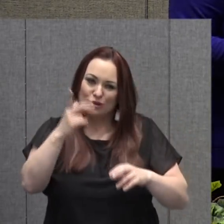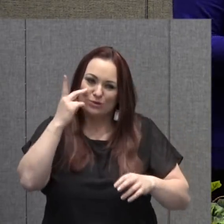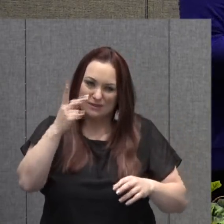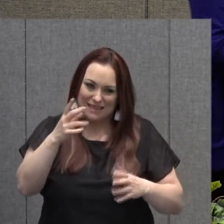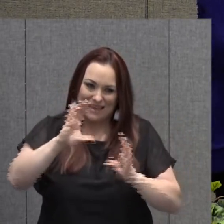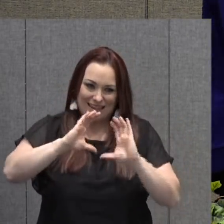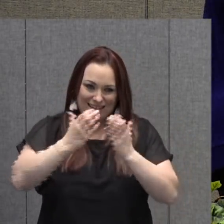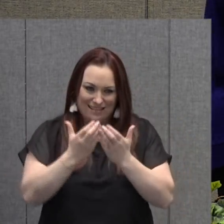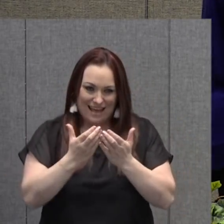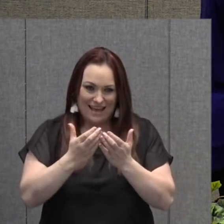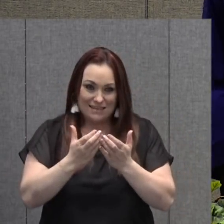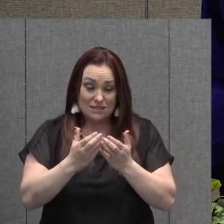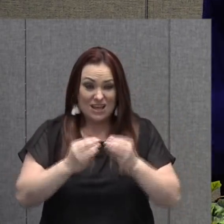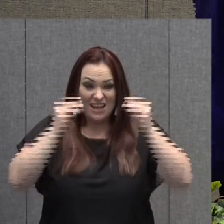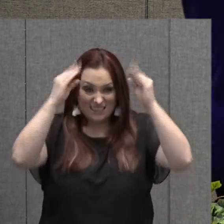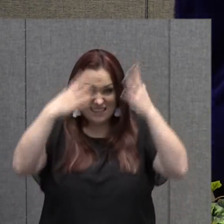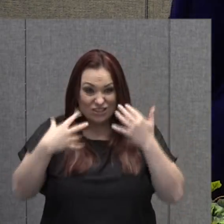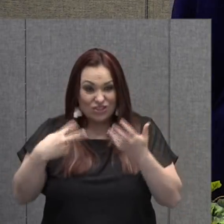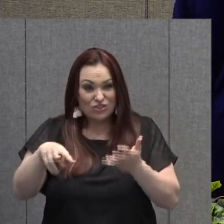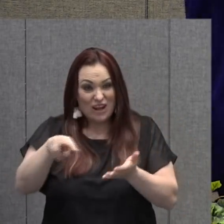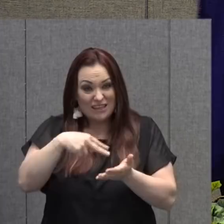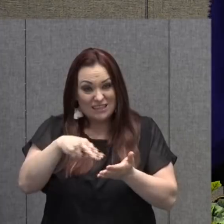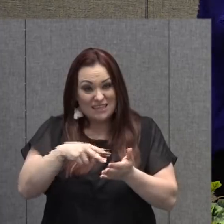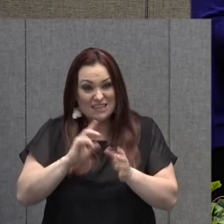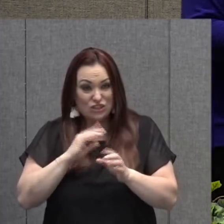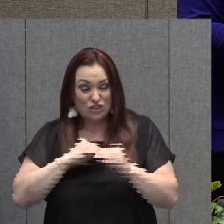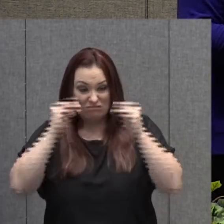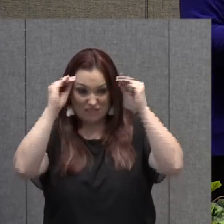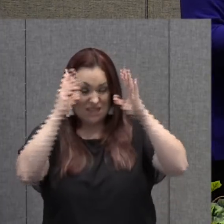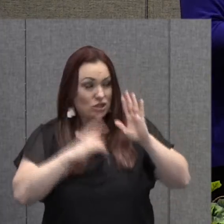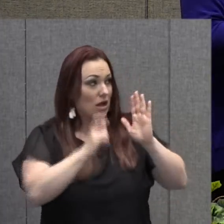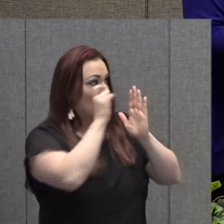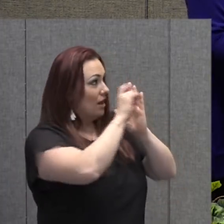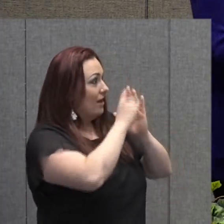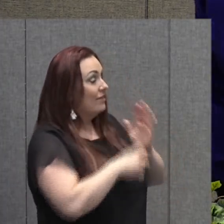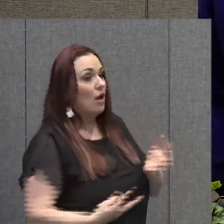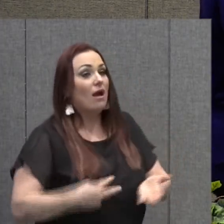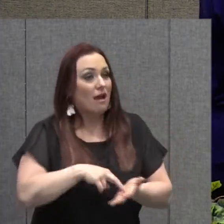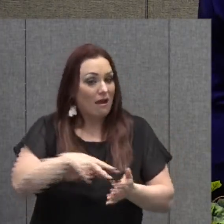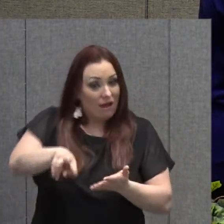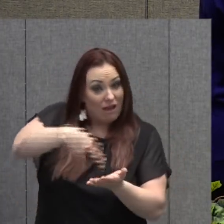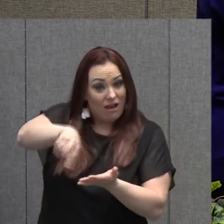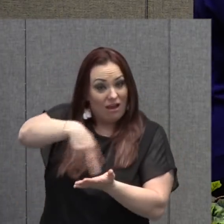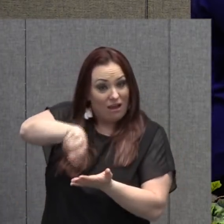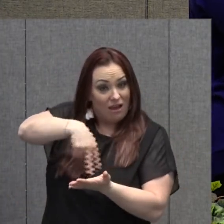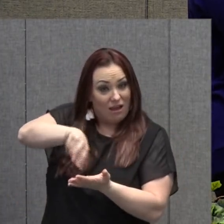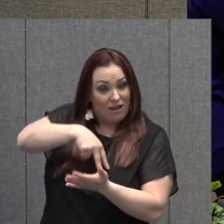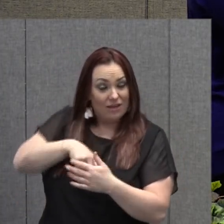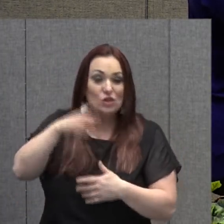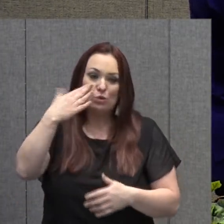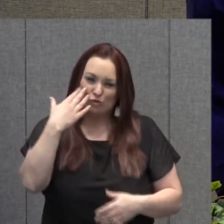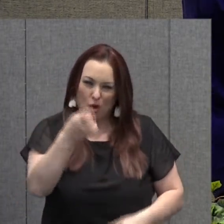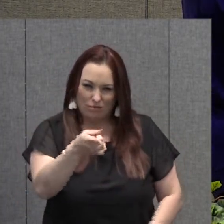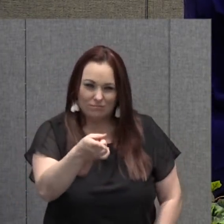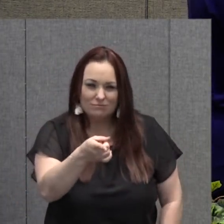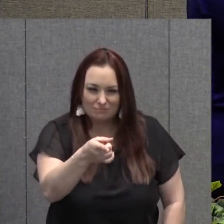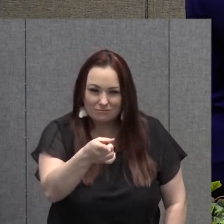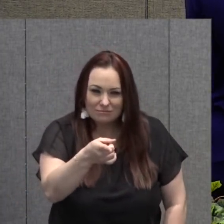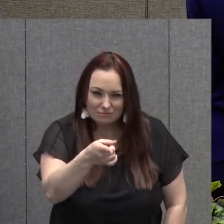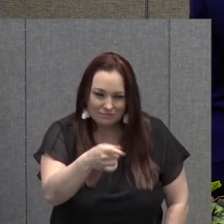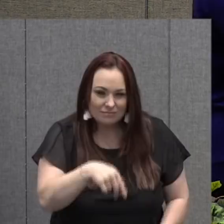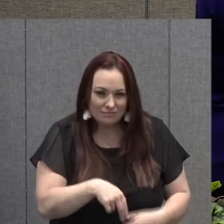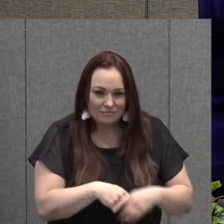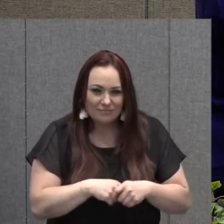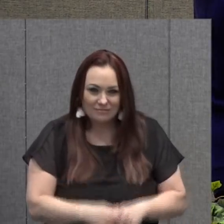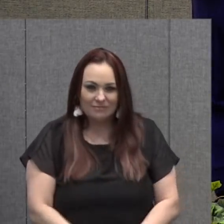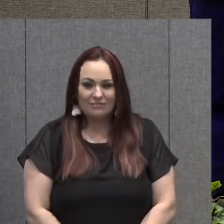in class when your teacher's trying to teach and their back's turned. Oh, you know they're standing up and doing them. So Coyote challenged